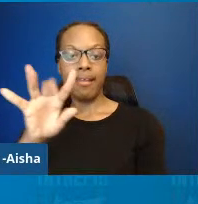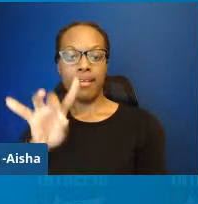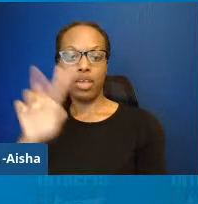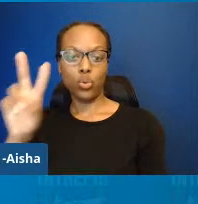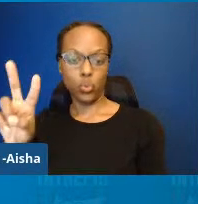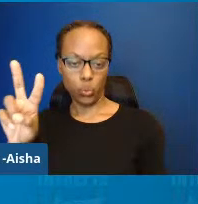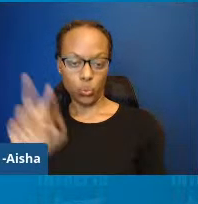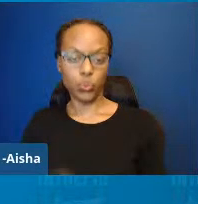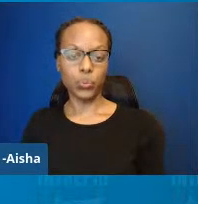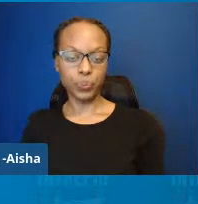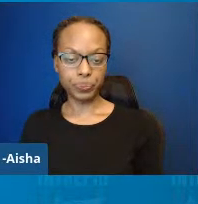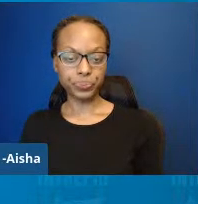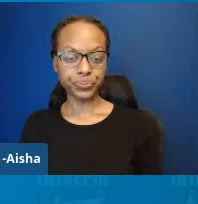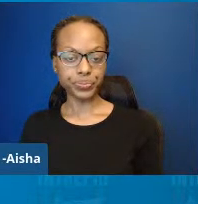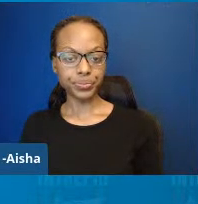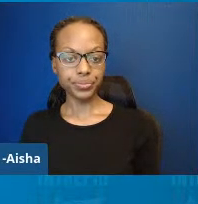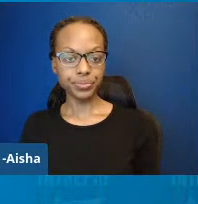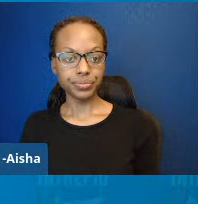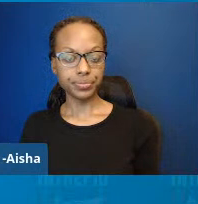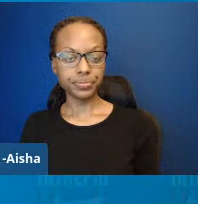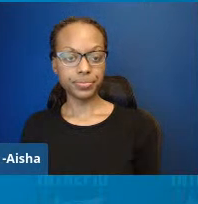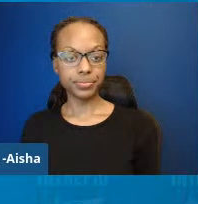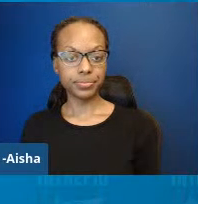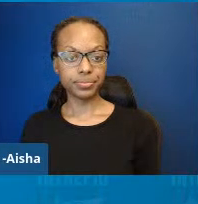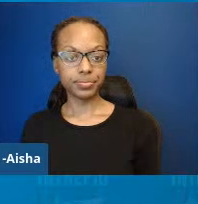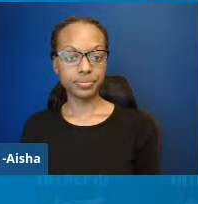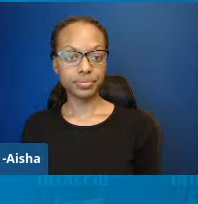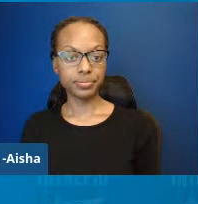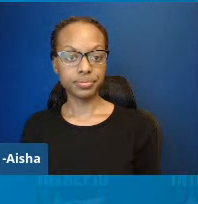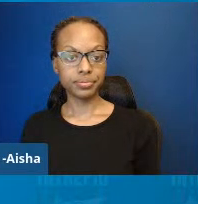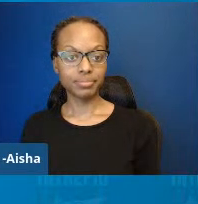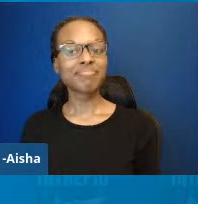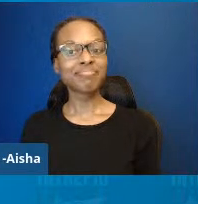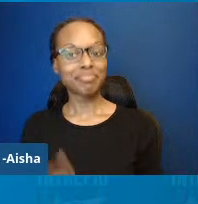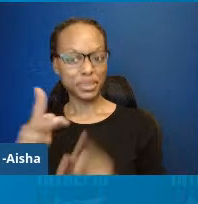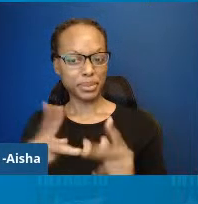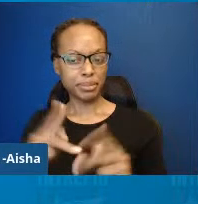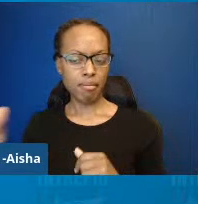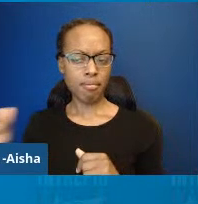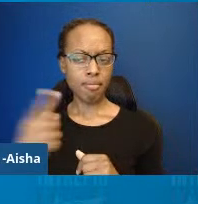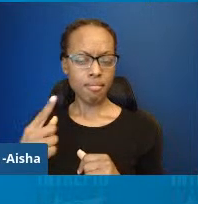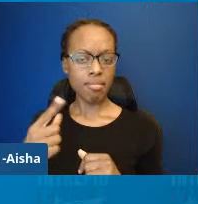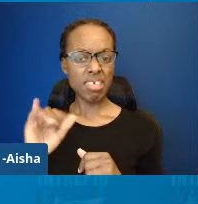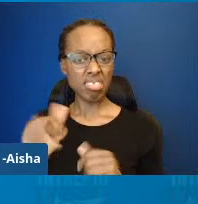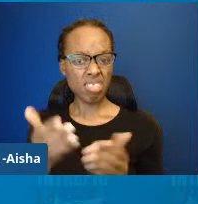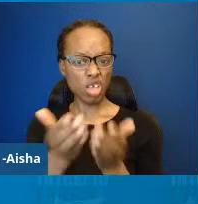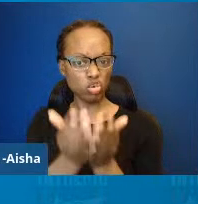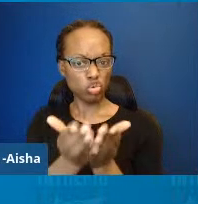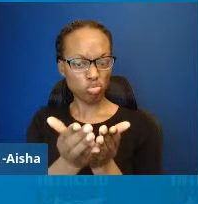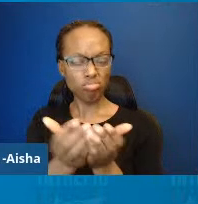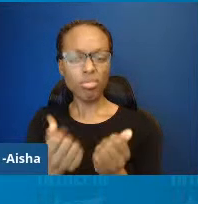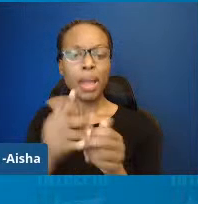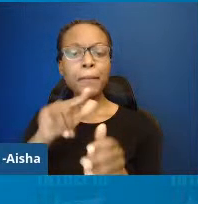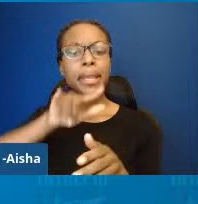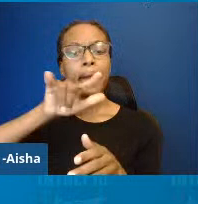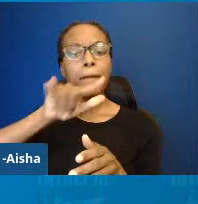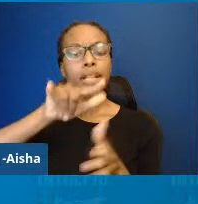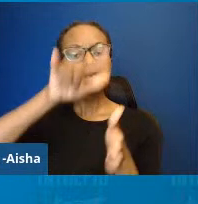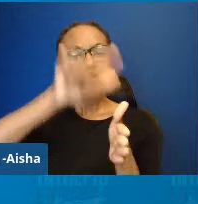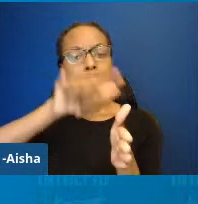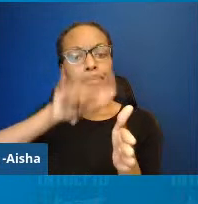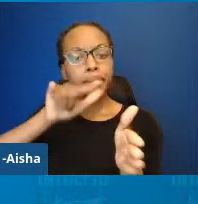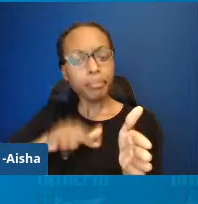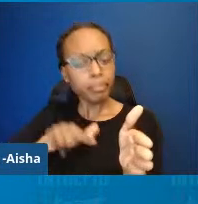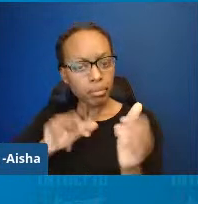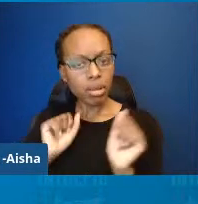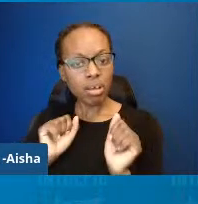1982. Now, a lot of people ask me, Michael, how many planes does it carry? Well, that kind of depends on the time